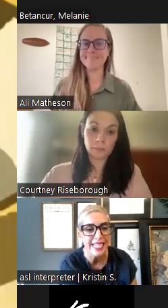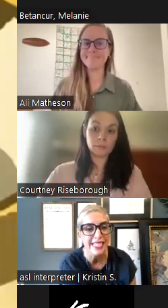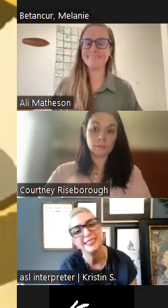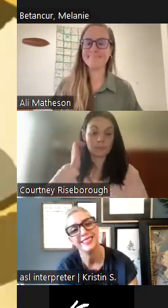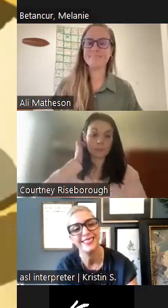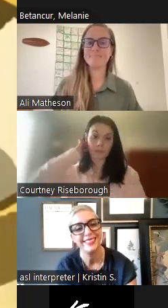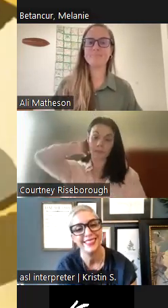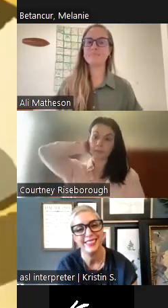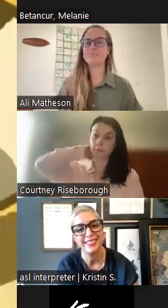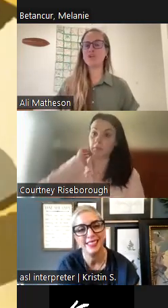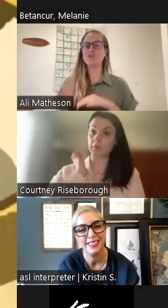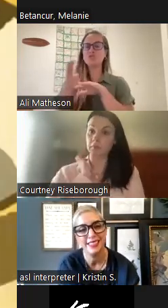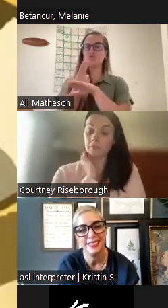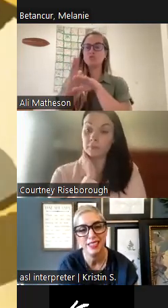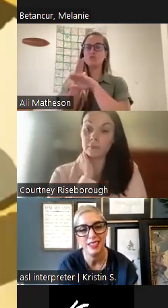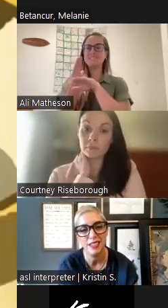Next slide.